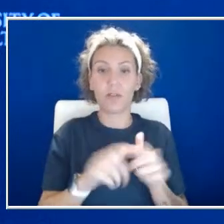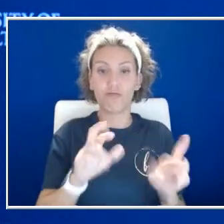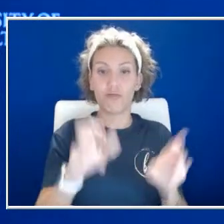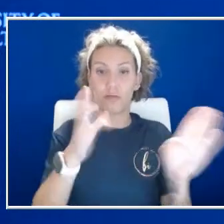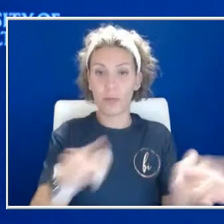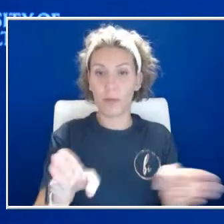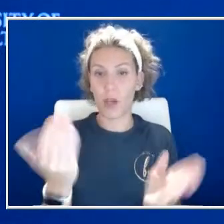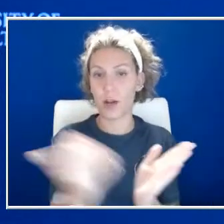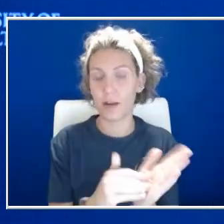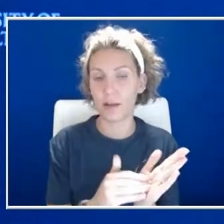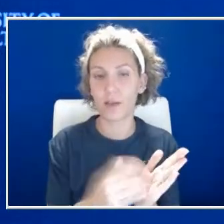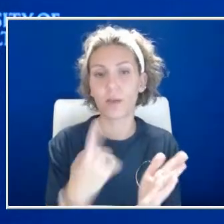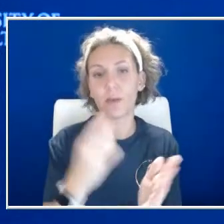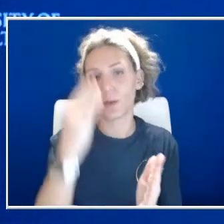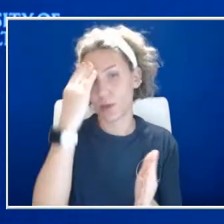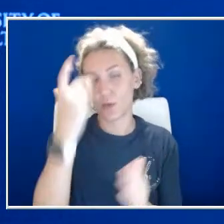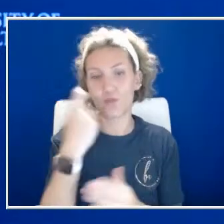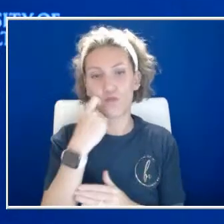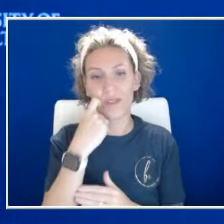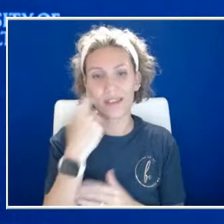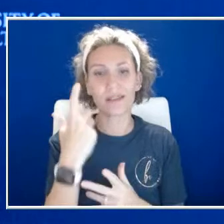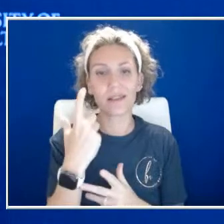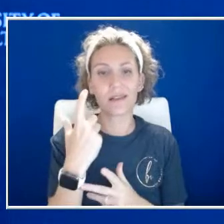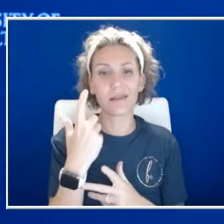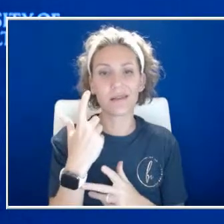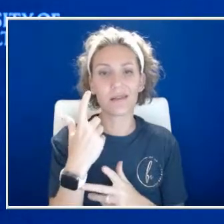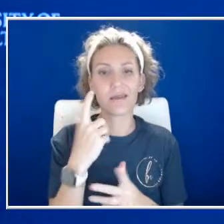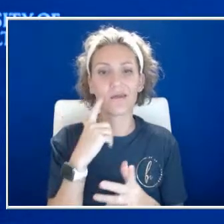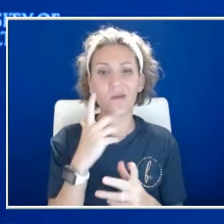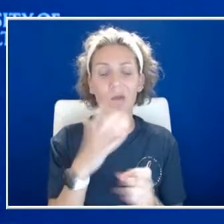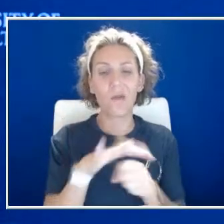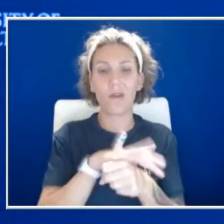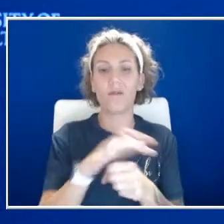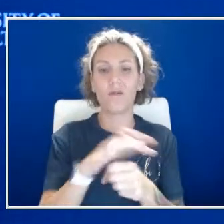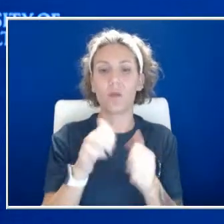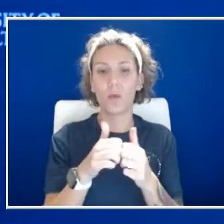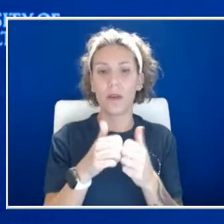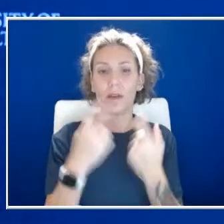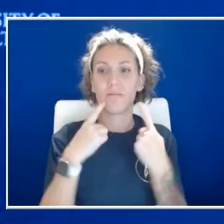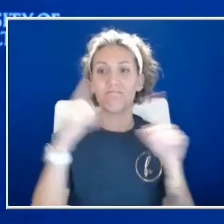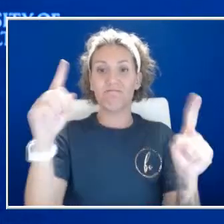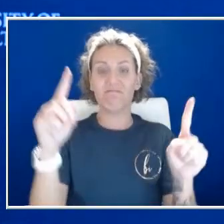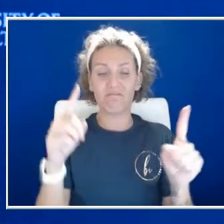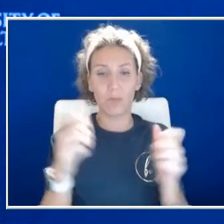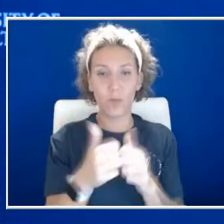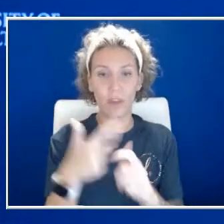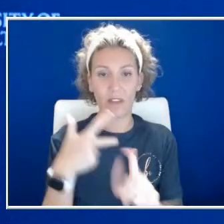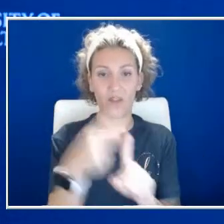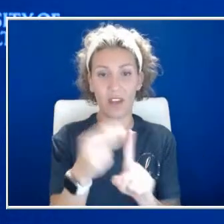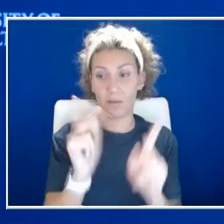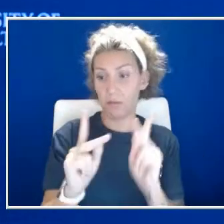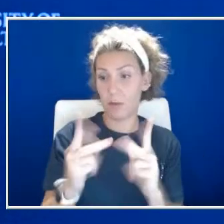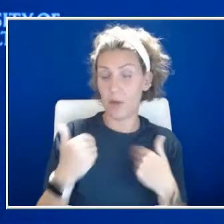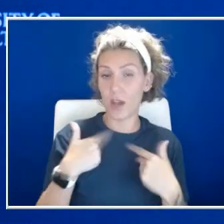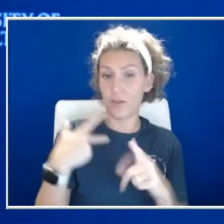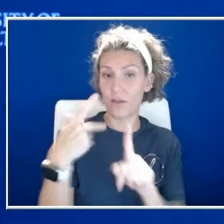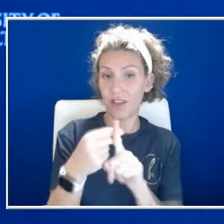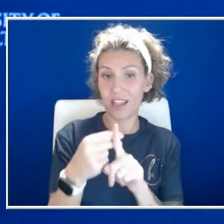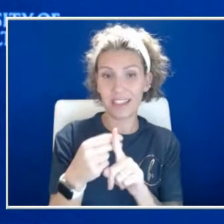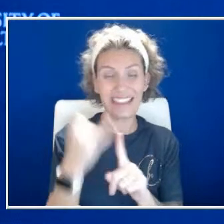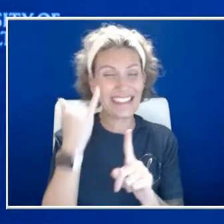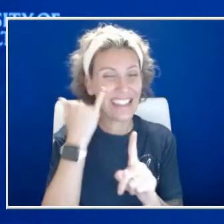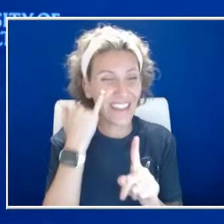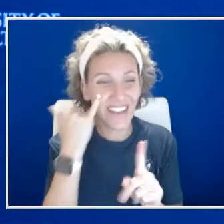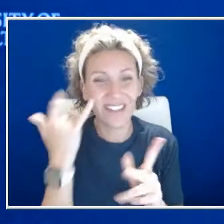that most recently the coverage and the efficacy of the vaccine has helped. Those people that do get vaccine, even if the match is